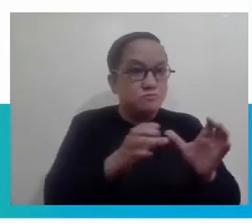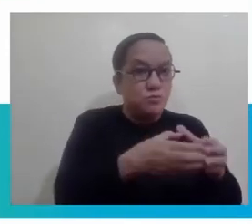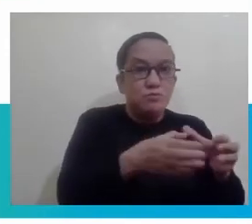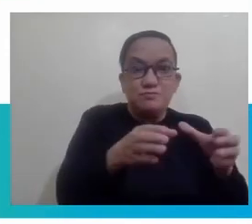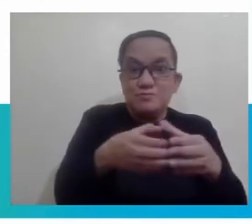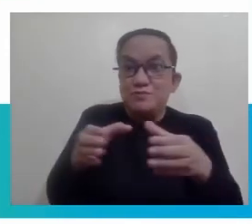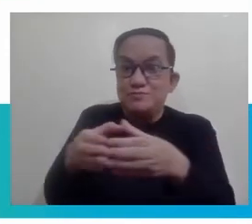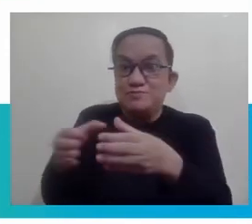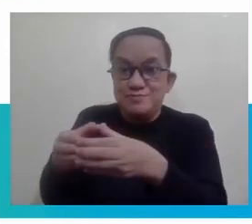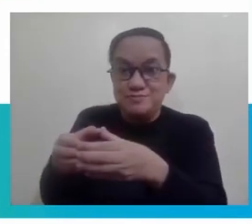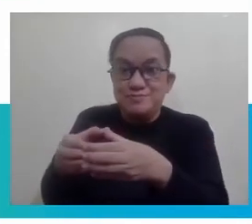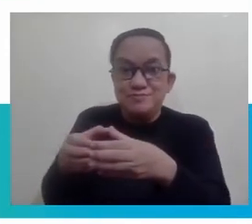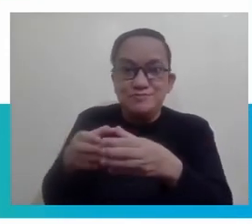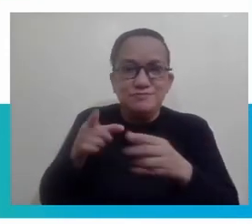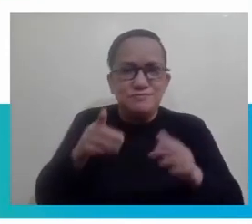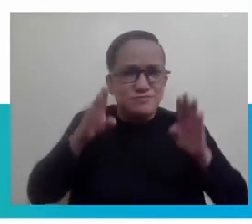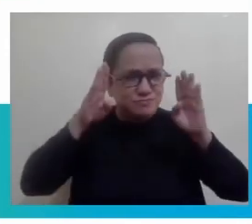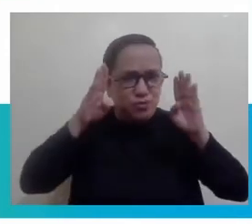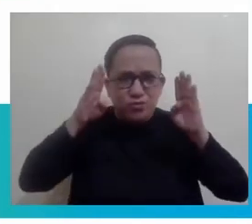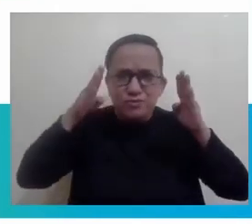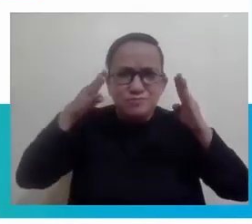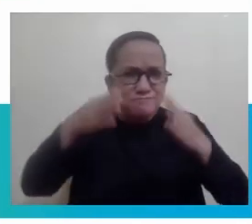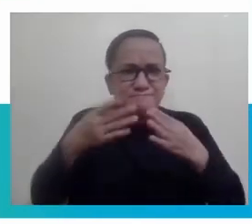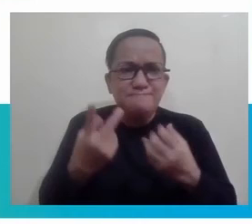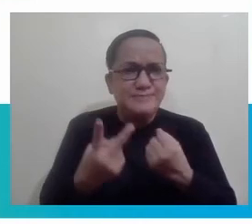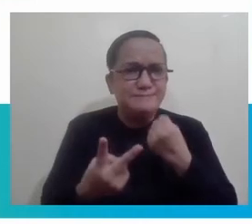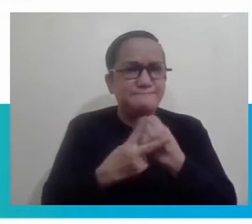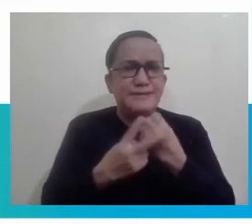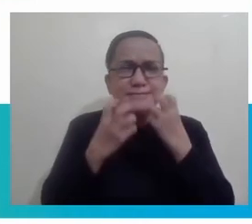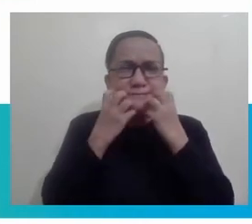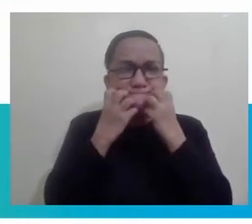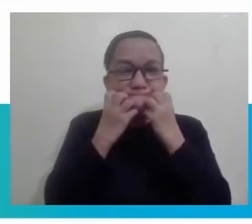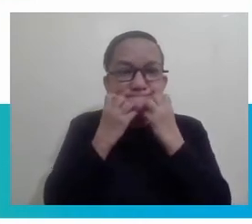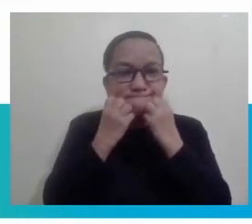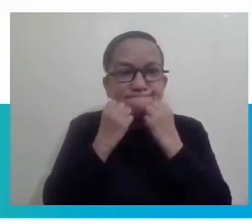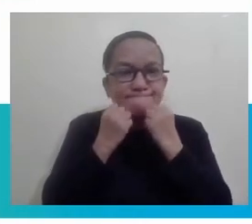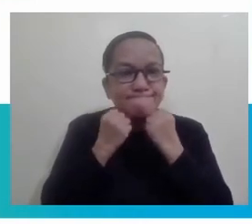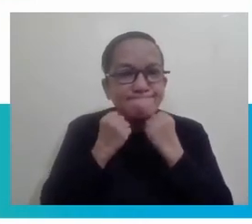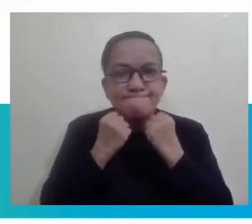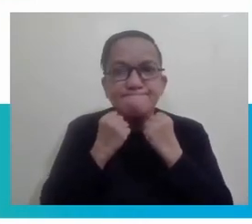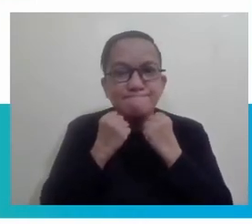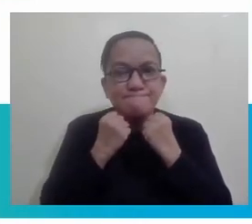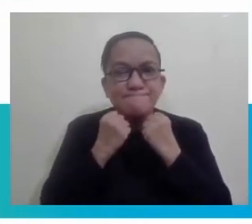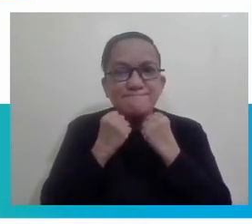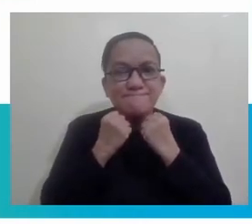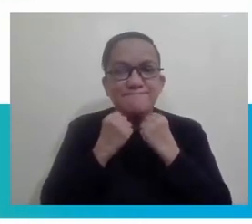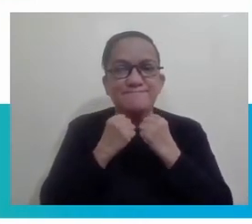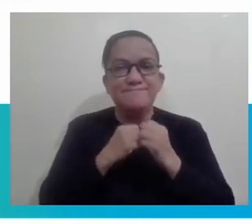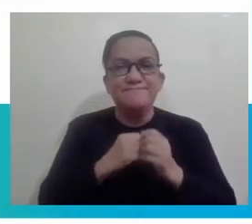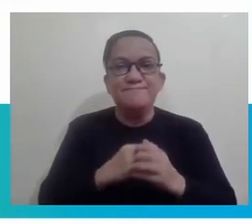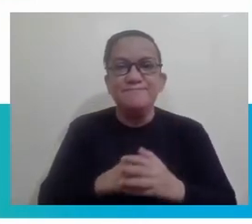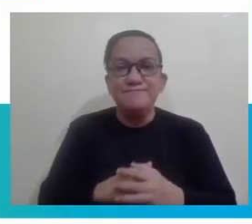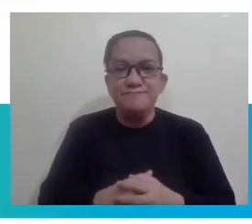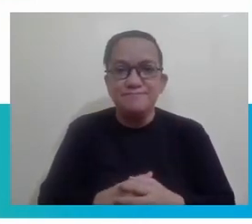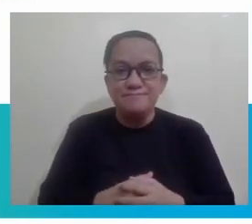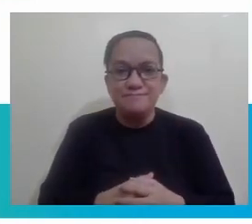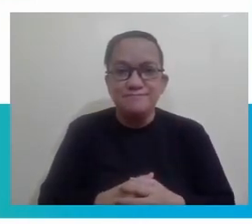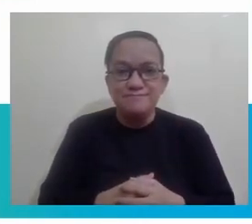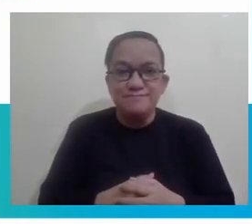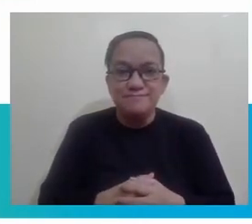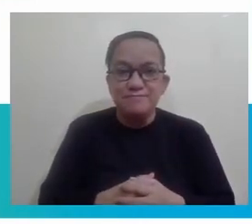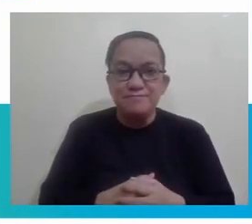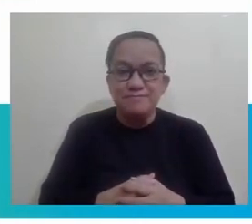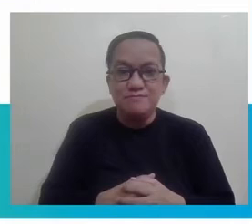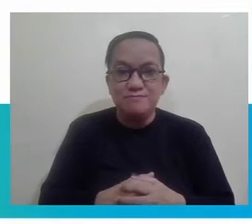green shipping, we've begun to identify potential projects for cooperation. We're also discussing how to set up